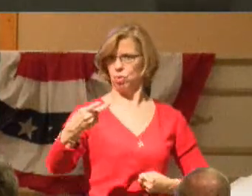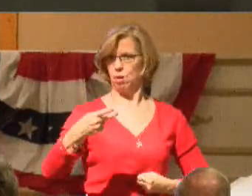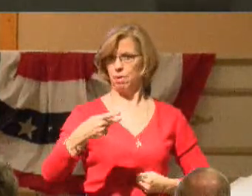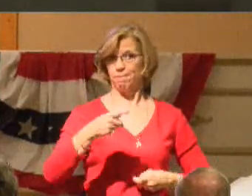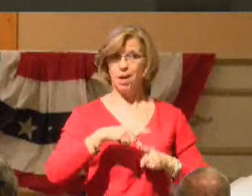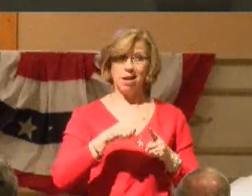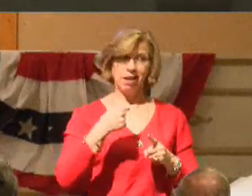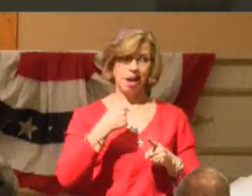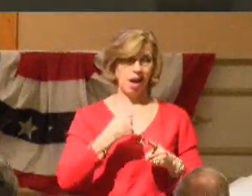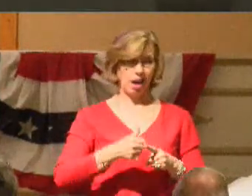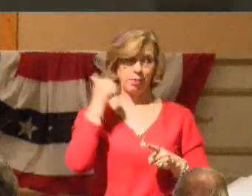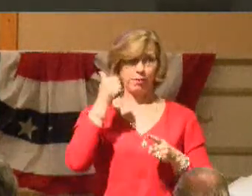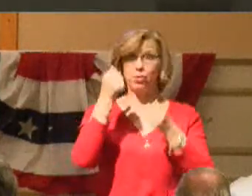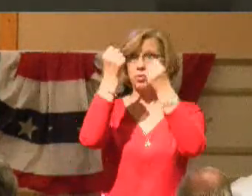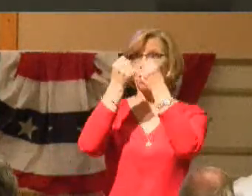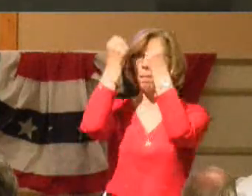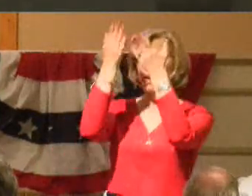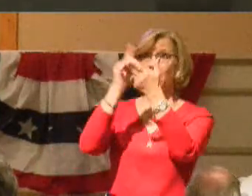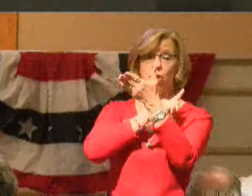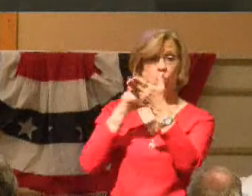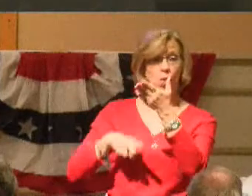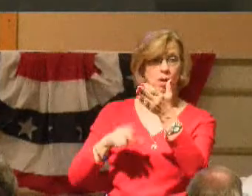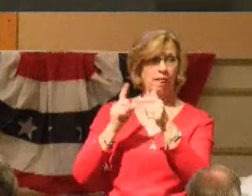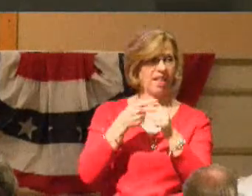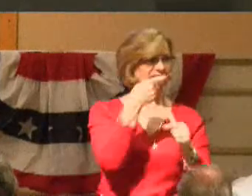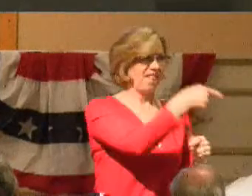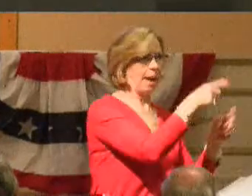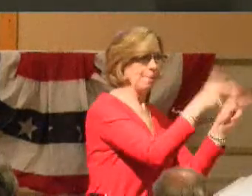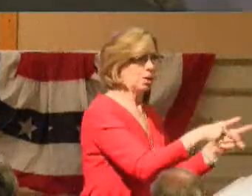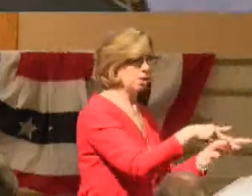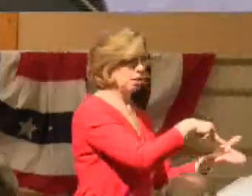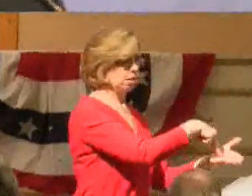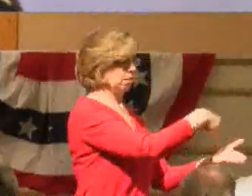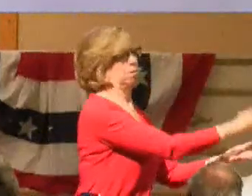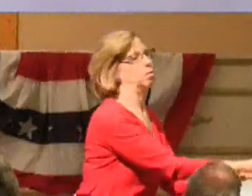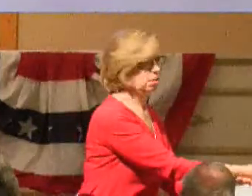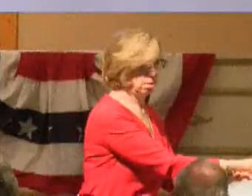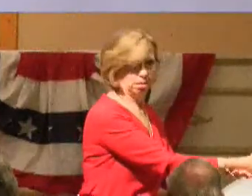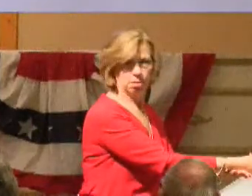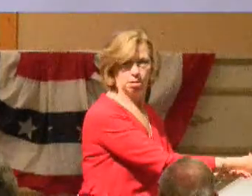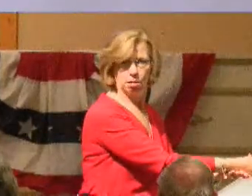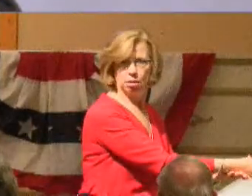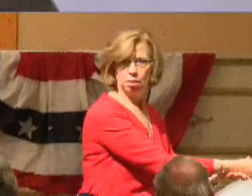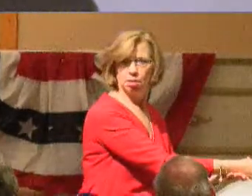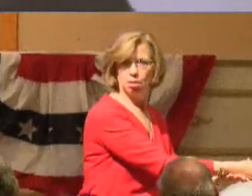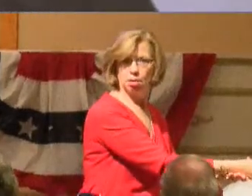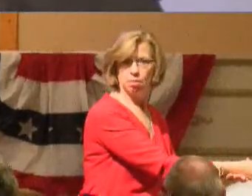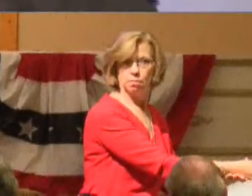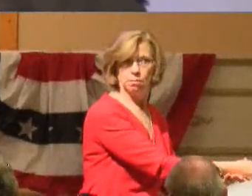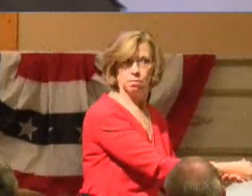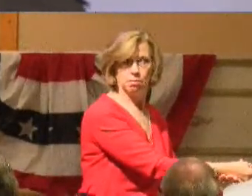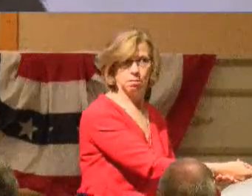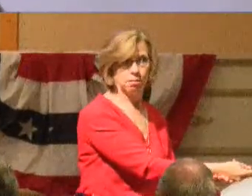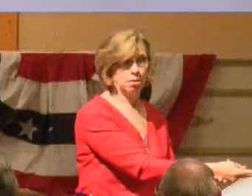Lord, could I cause them to stumble? Absolutely. Oh, and by the way, that's a